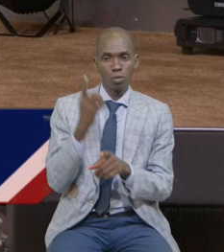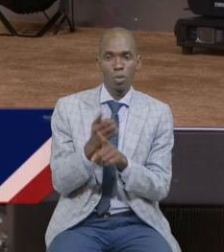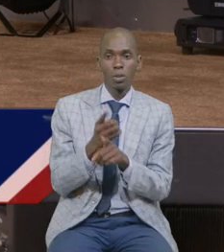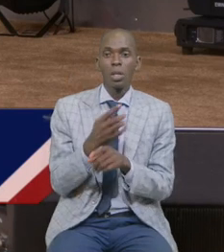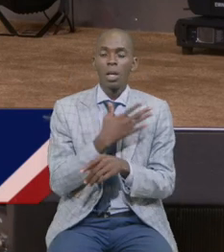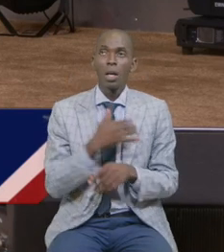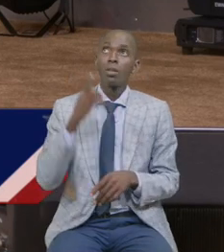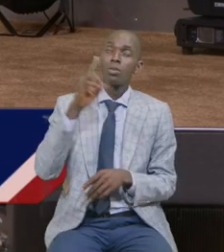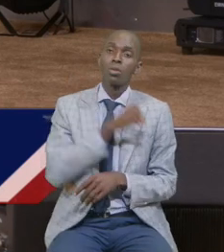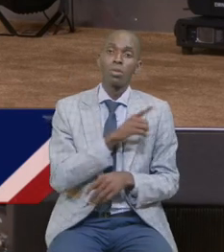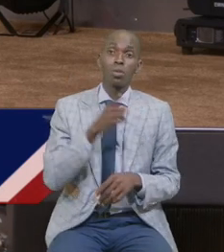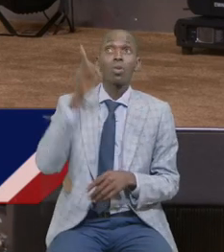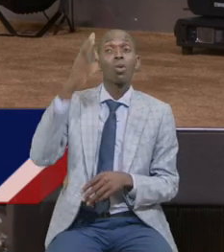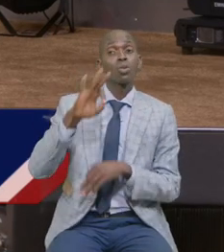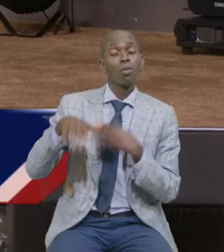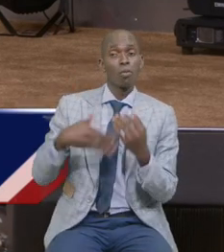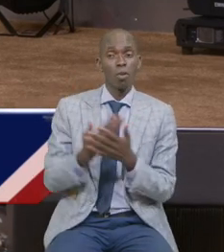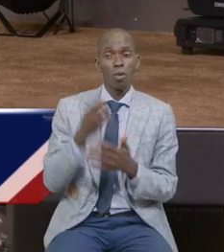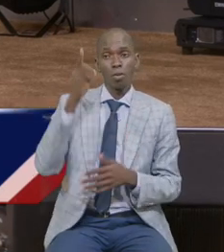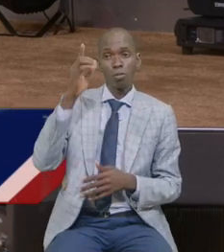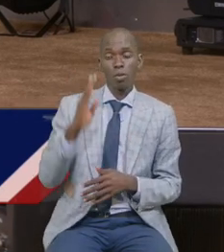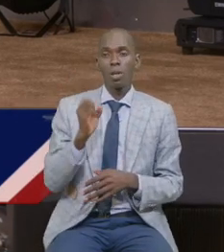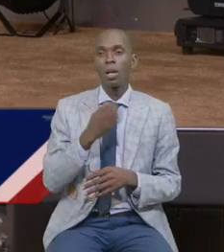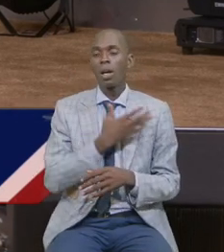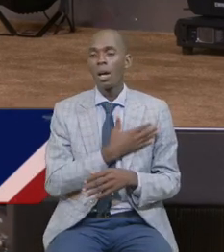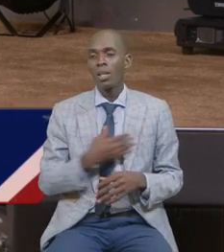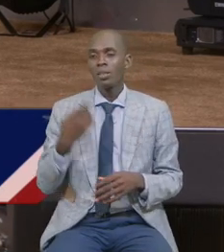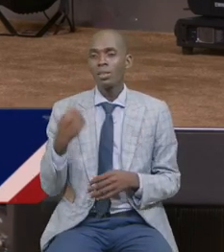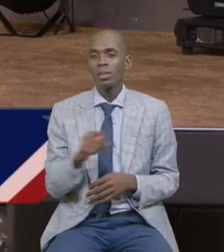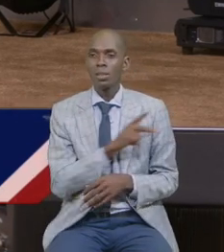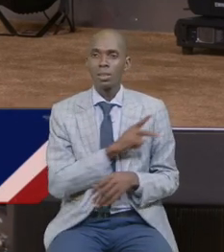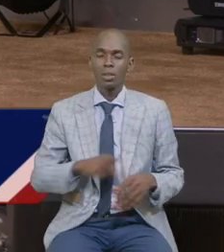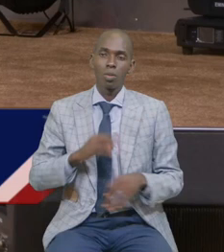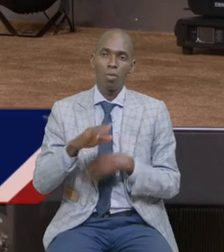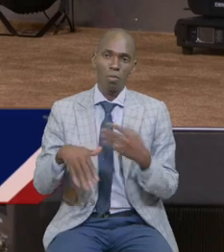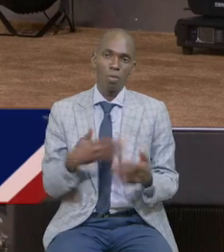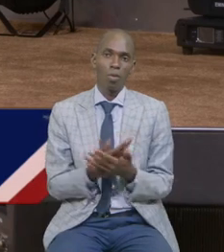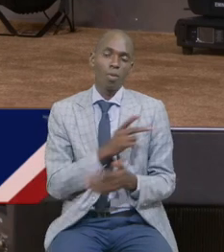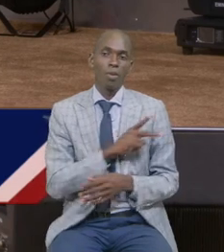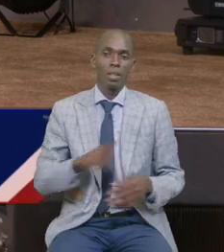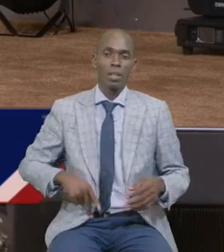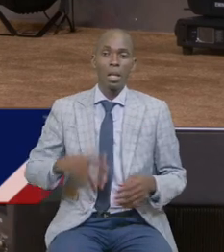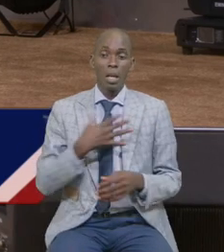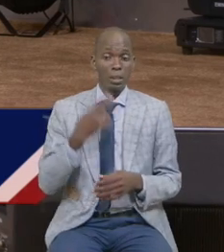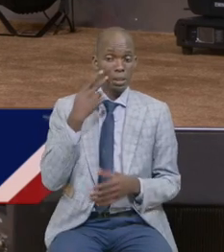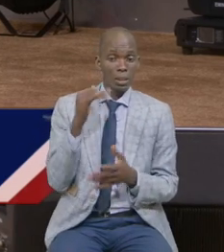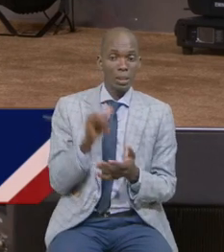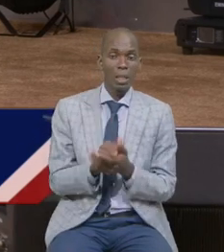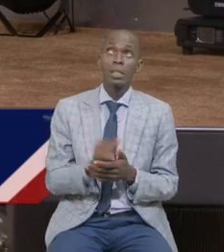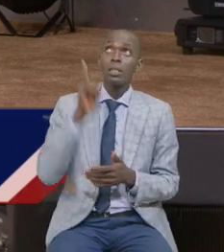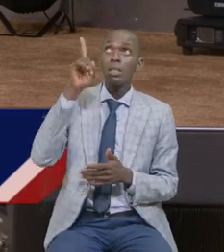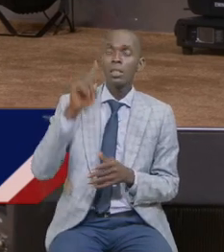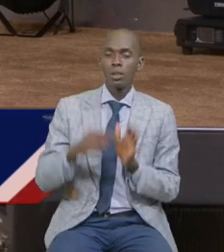kings and a revealer of Secrets seeing thou goddess reveal the